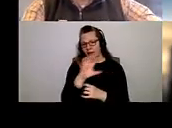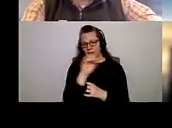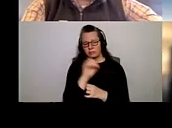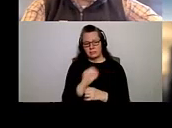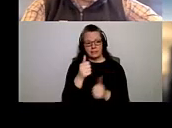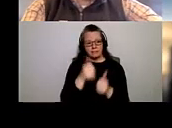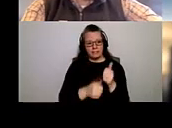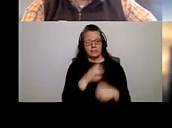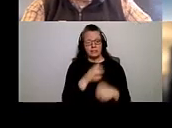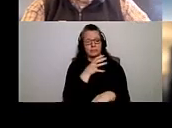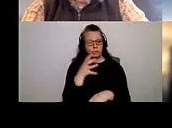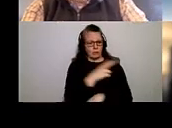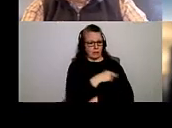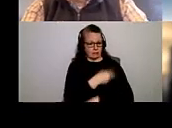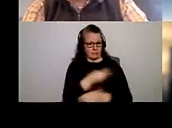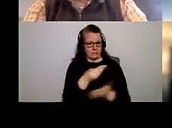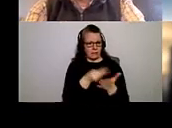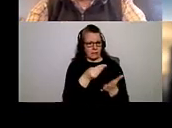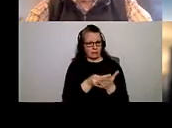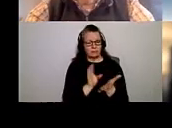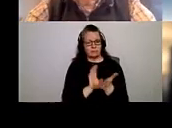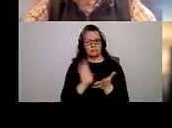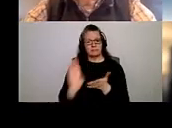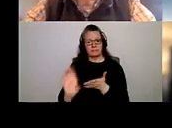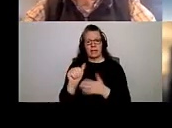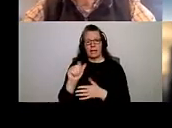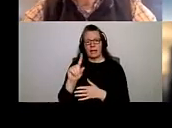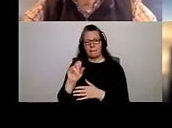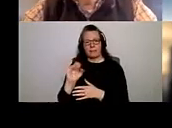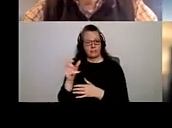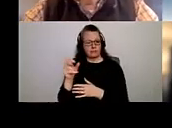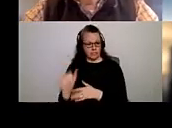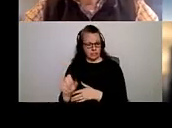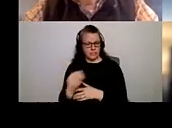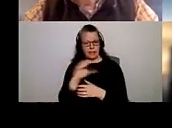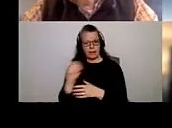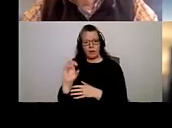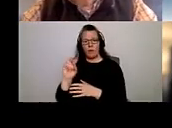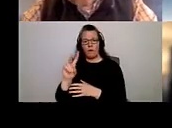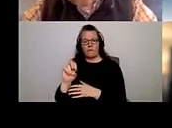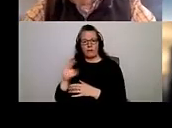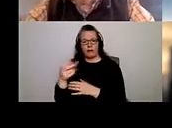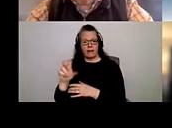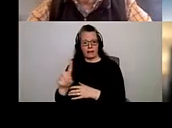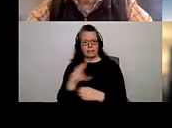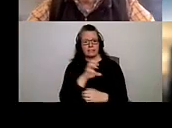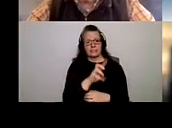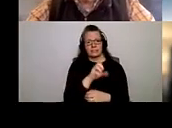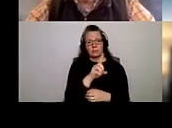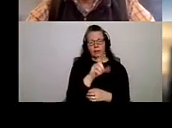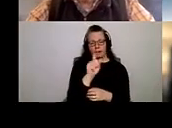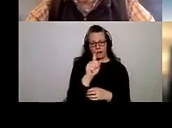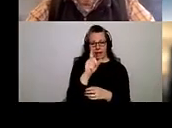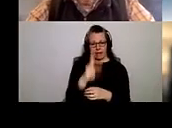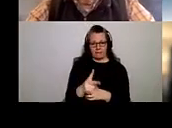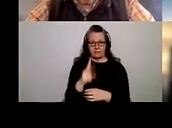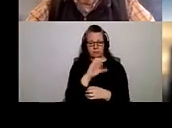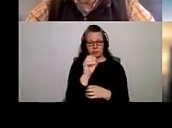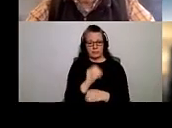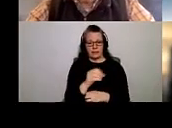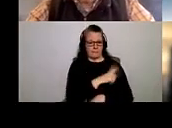hospital dollar goes to administration and overhead, while about 61.5% goes to patient care. This compares